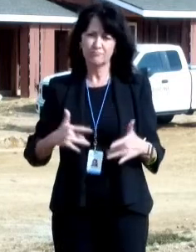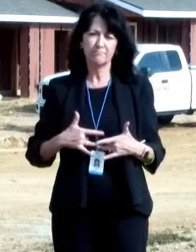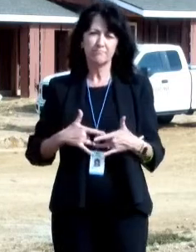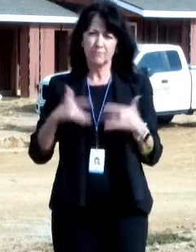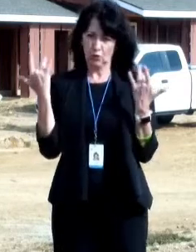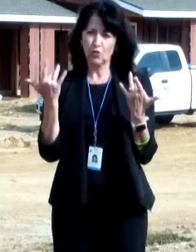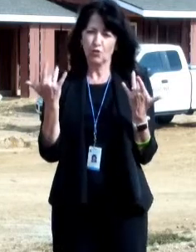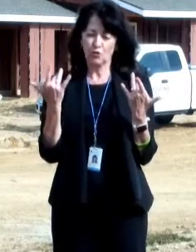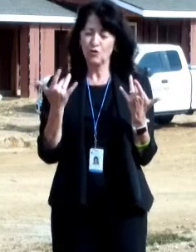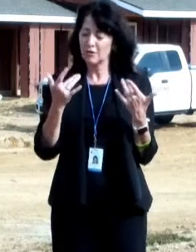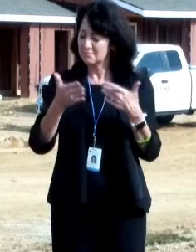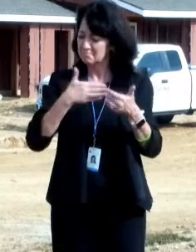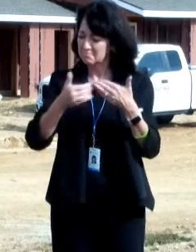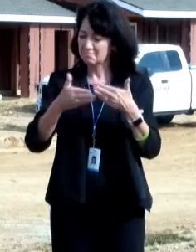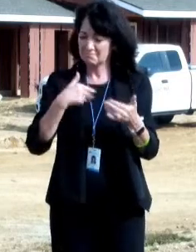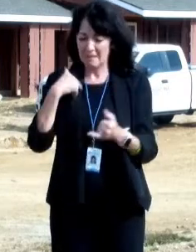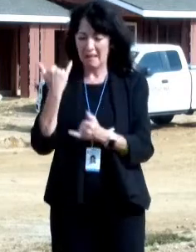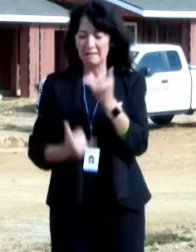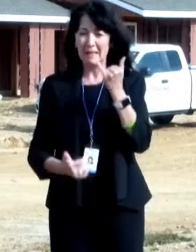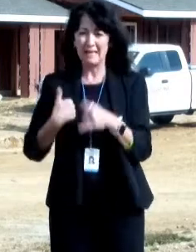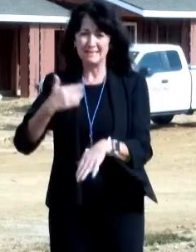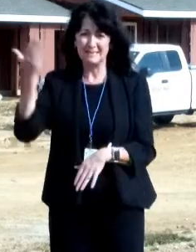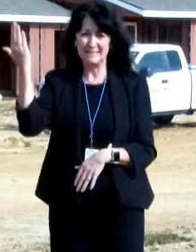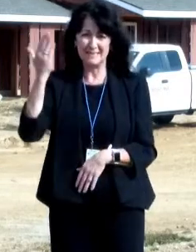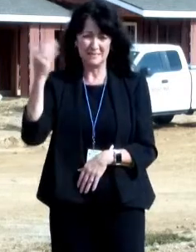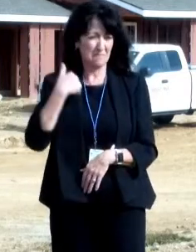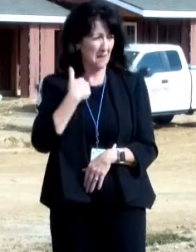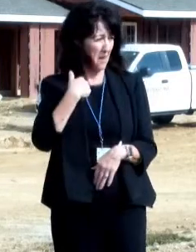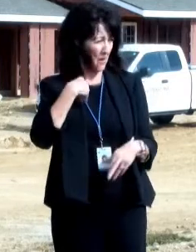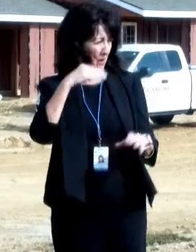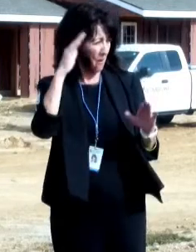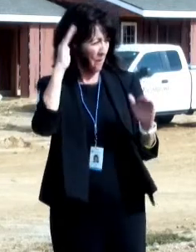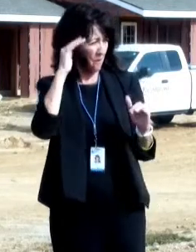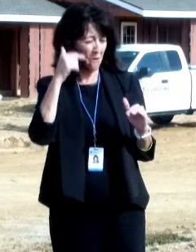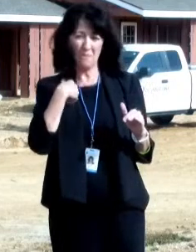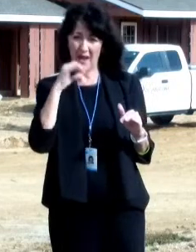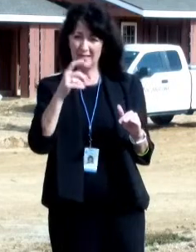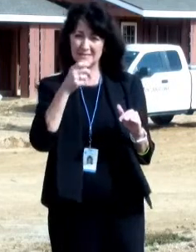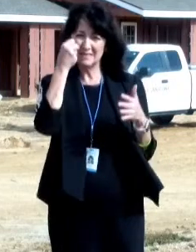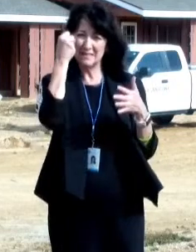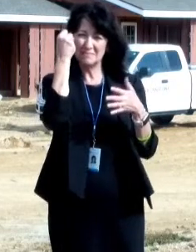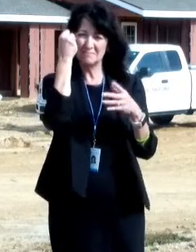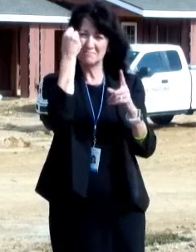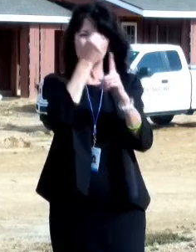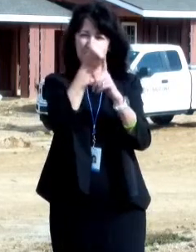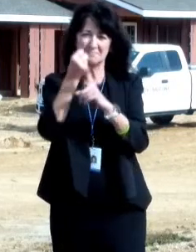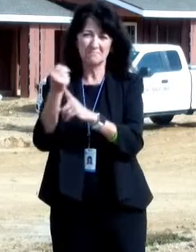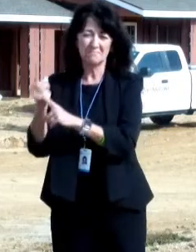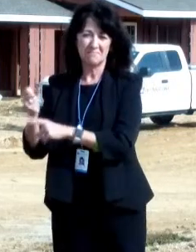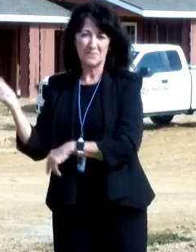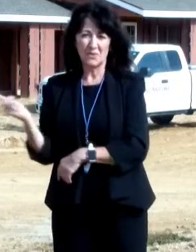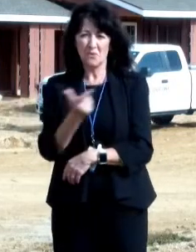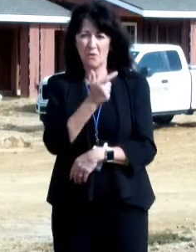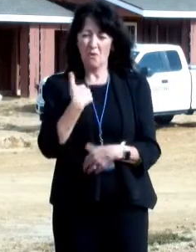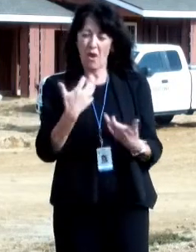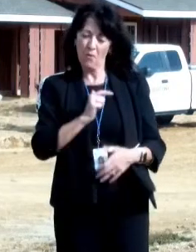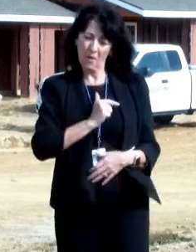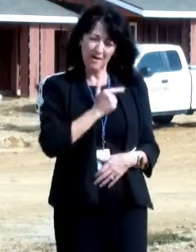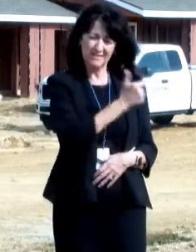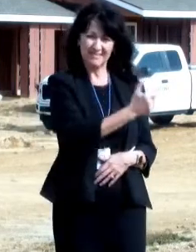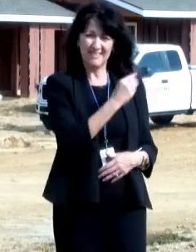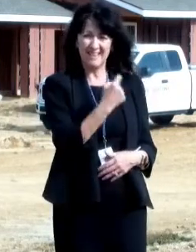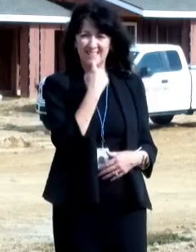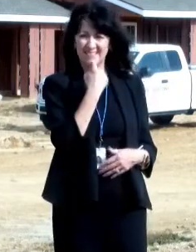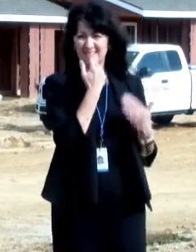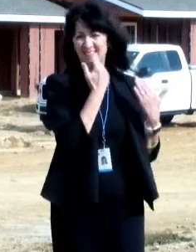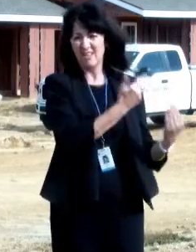the cleanup crew, Governor. I hope that I got everyone that we may have missed, but I wanted to turn it back to you, sir, and to say thank you, Governor,